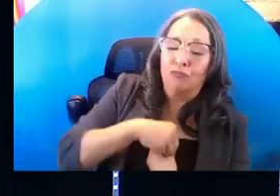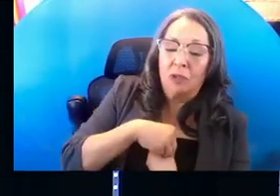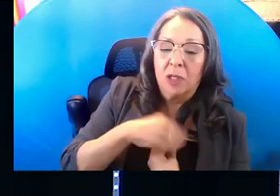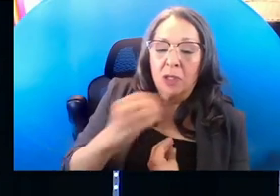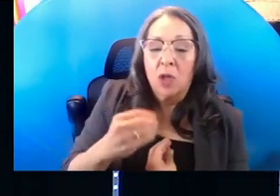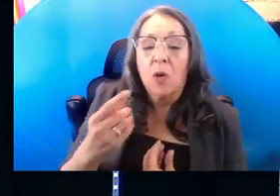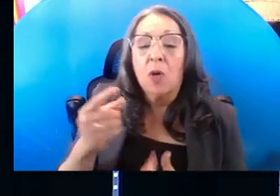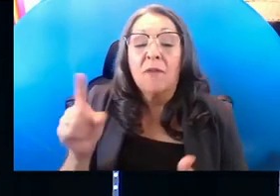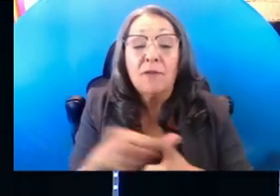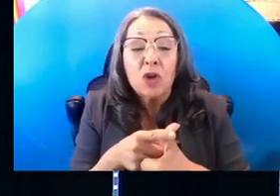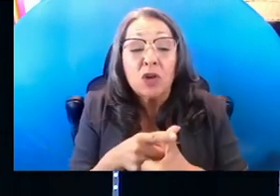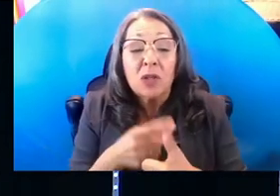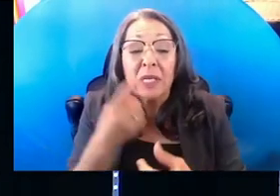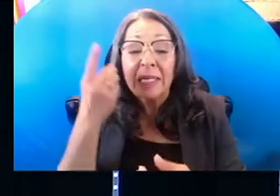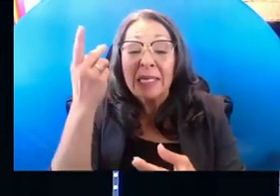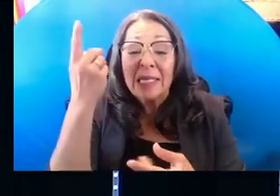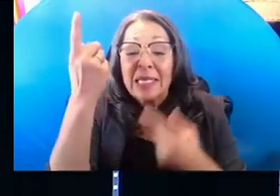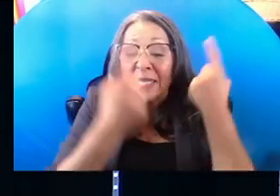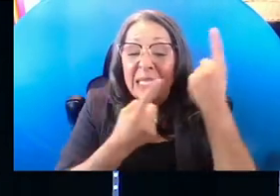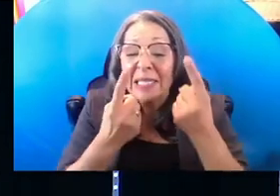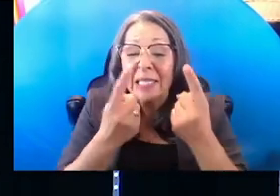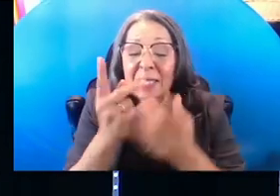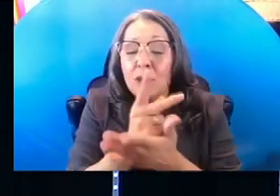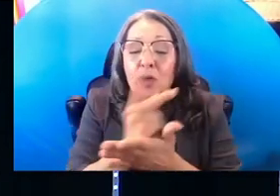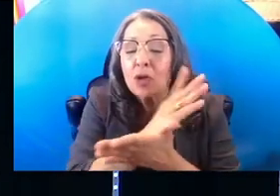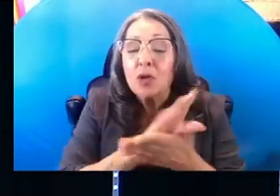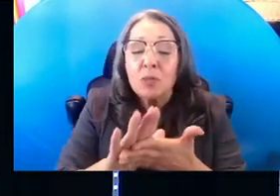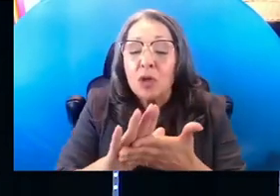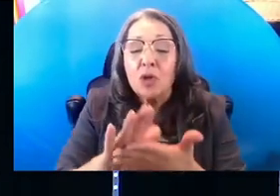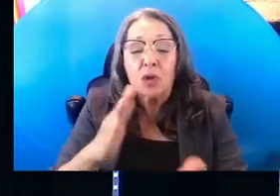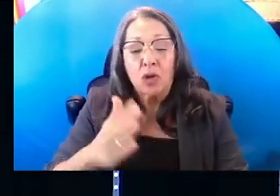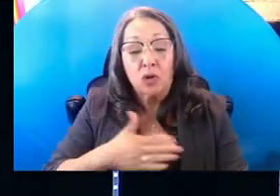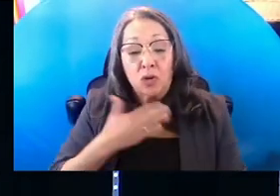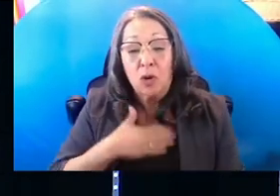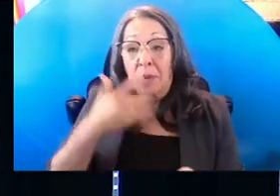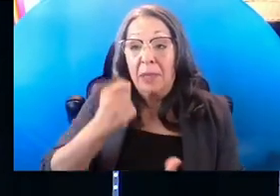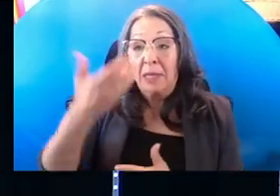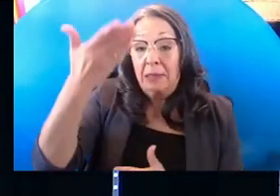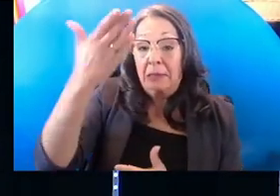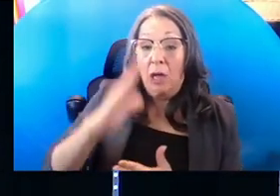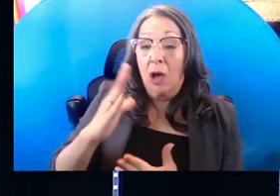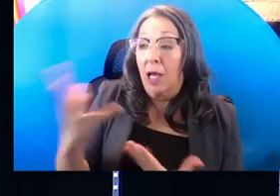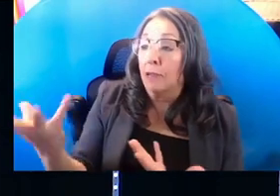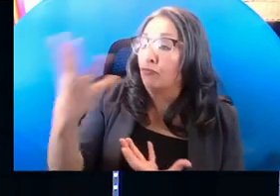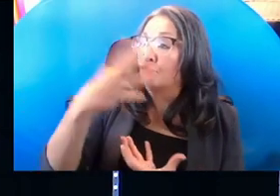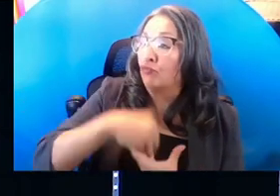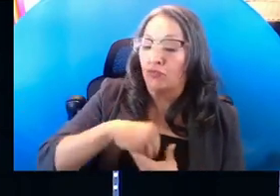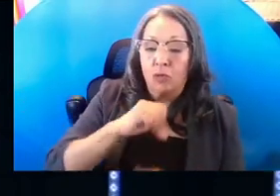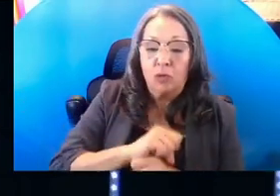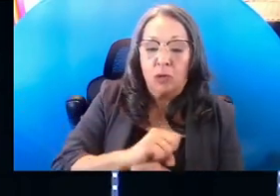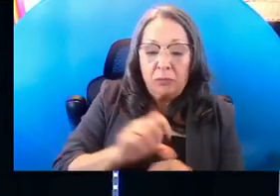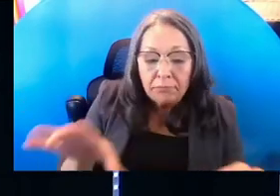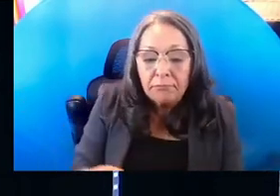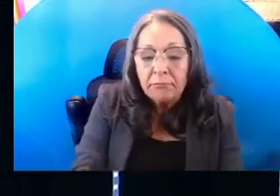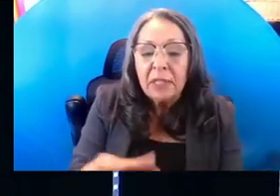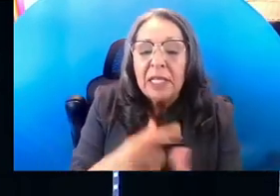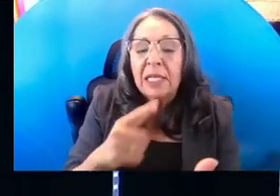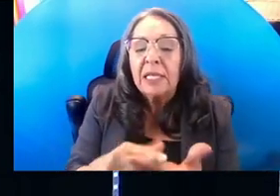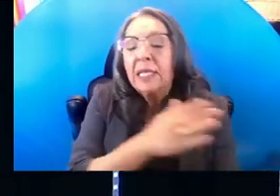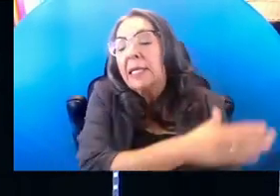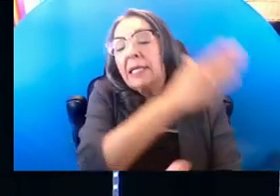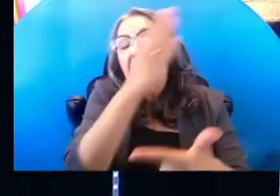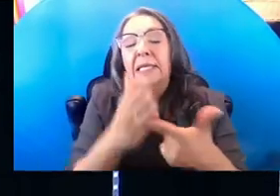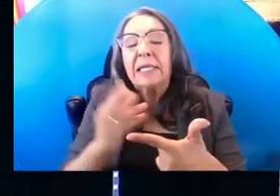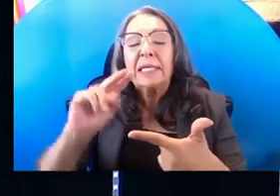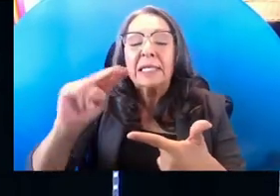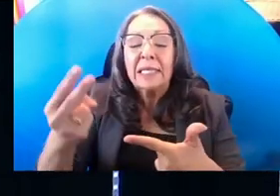pure joy because God is working in us. Amen? The next point we're going to read, okay? We're going to read through and then get our second point.